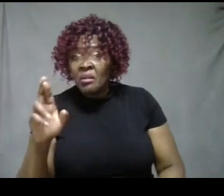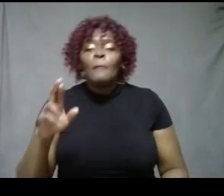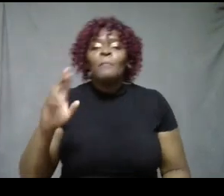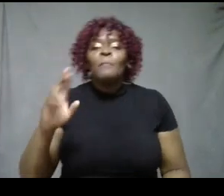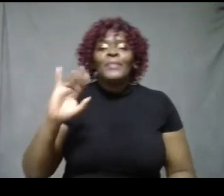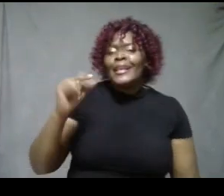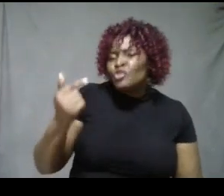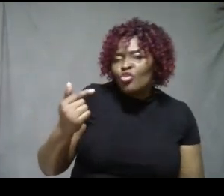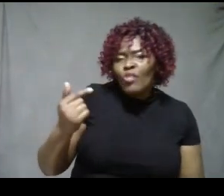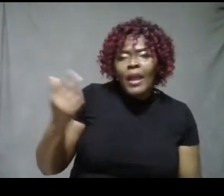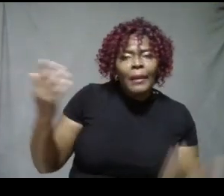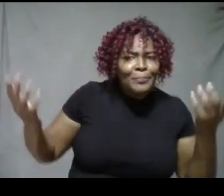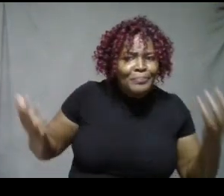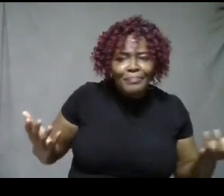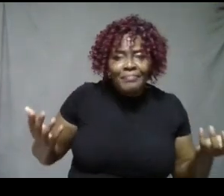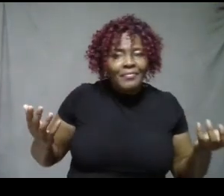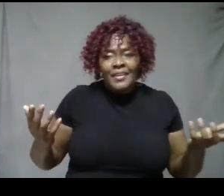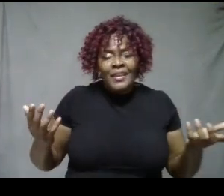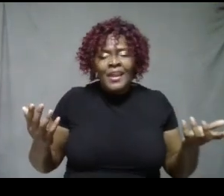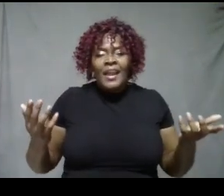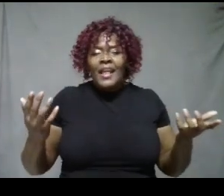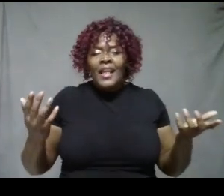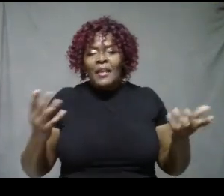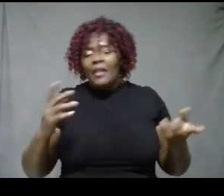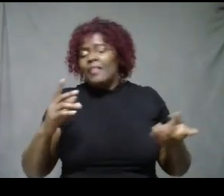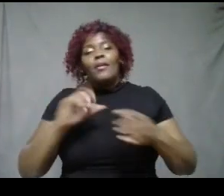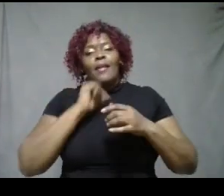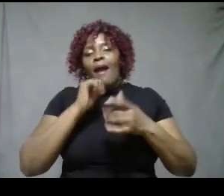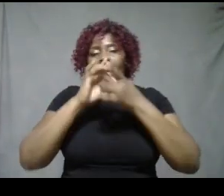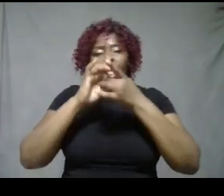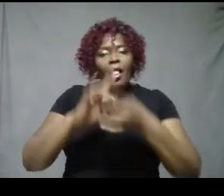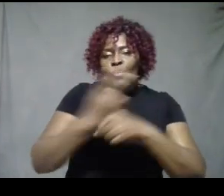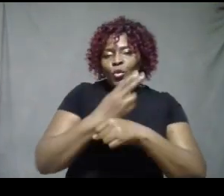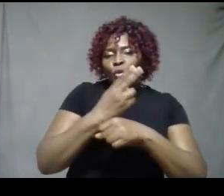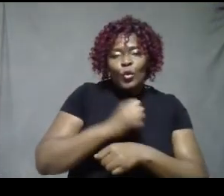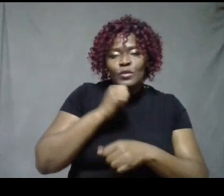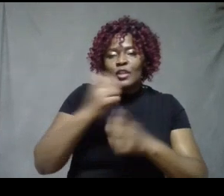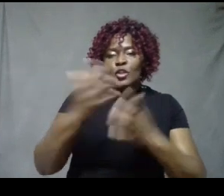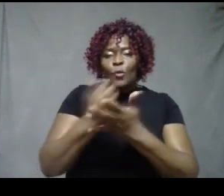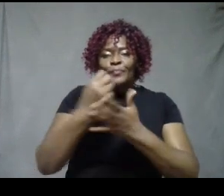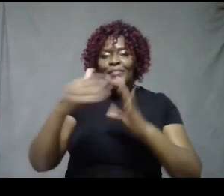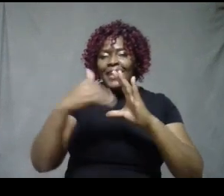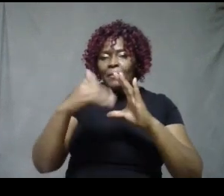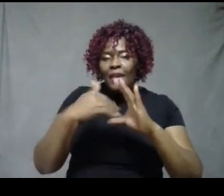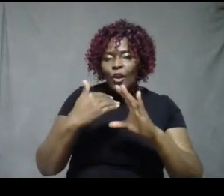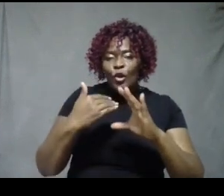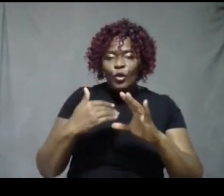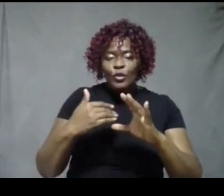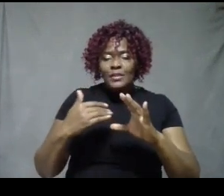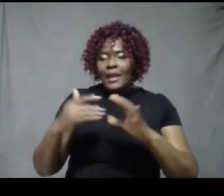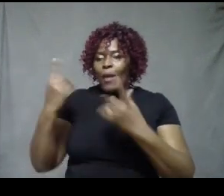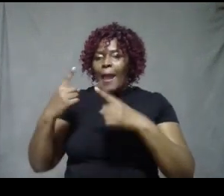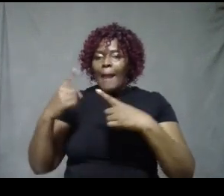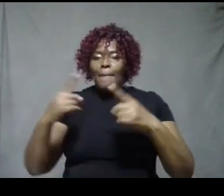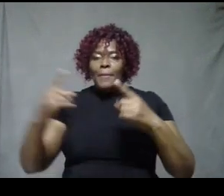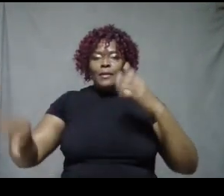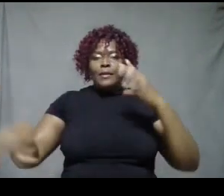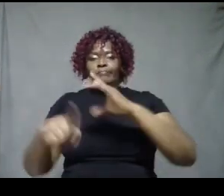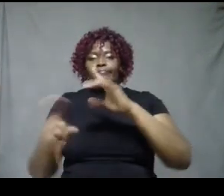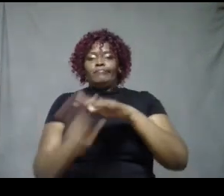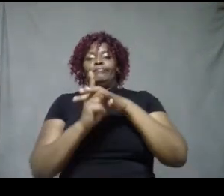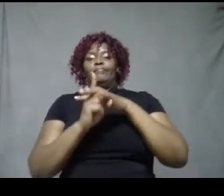whatever, you know, they're not tied into all this. They don't get the emails. They go to the spam. I mean, I can go for months without getting mine because they go